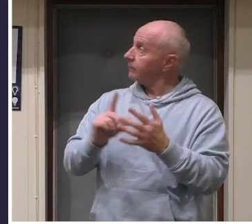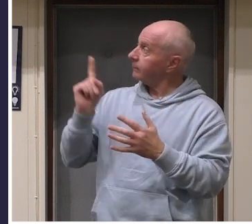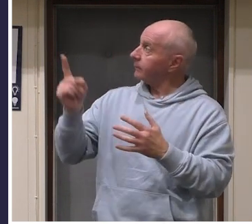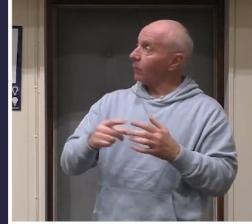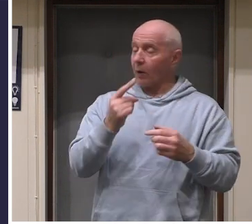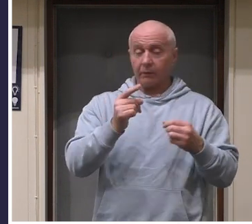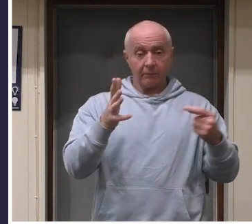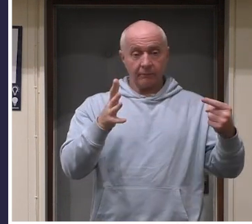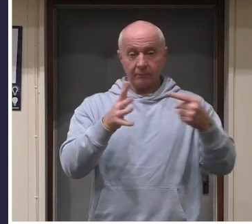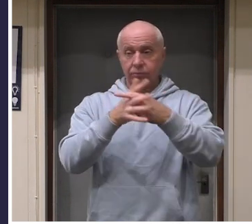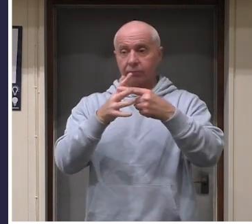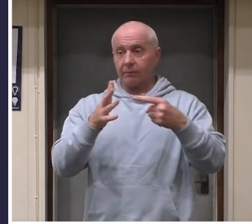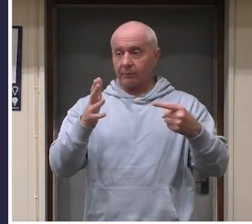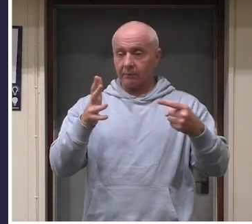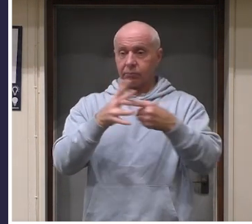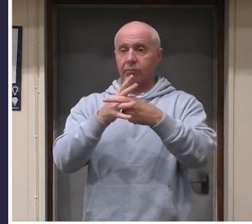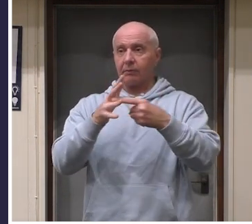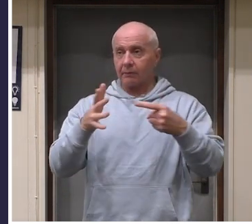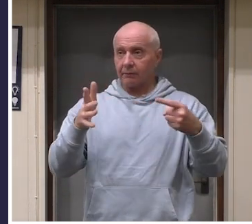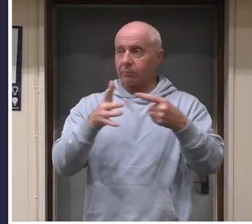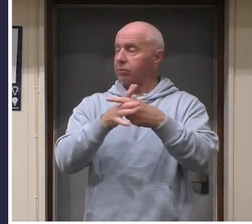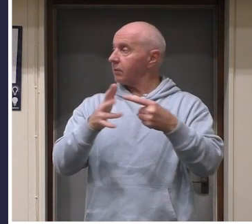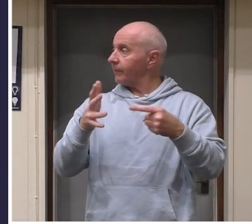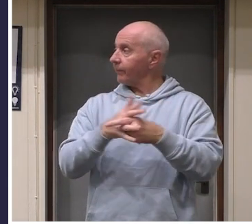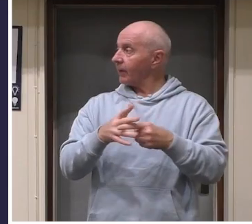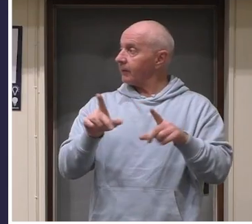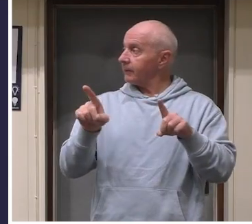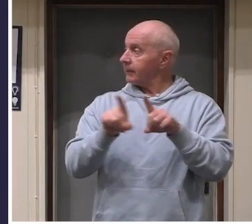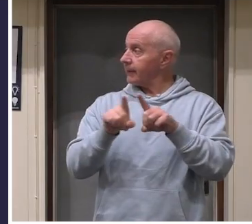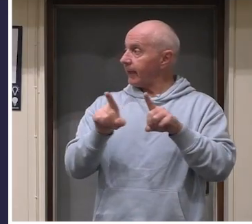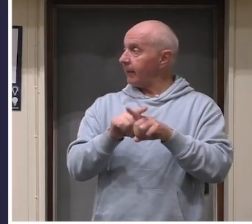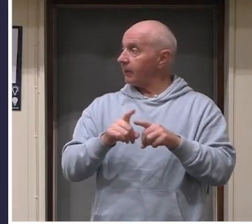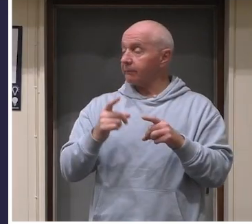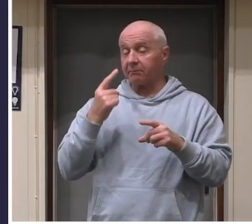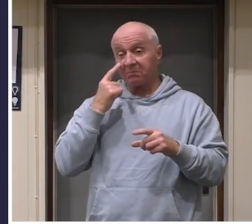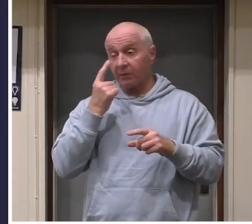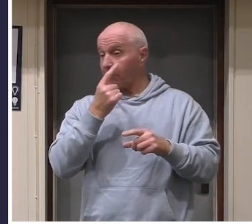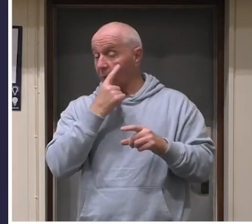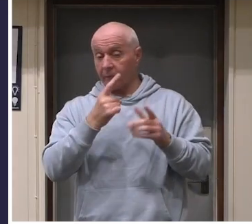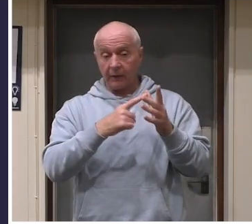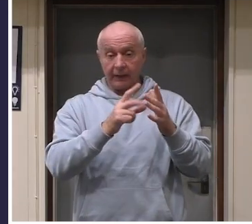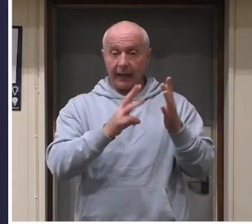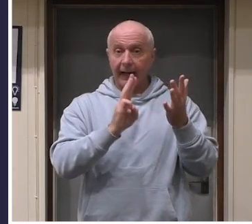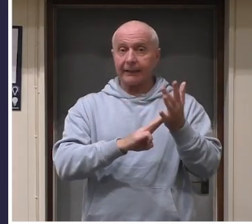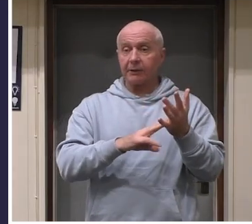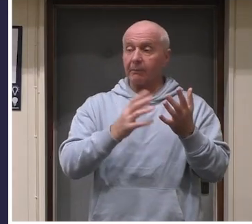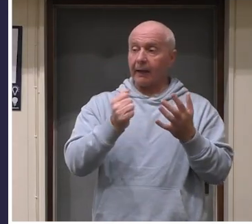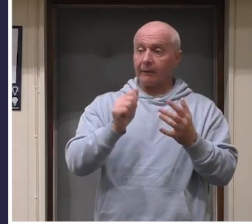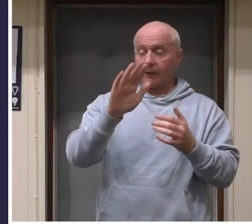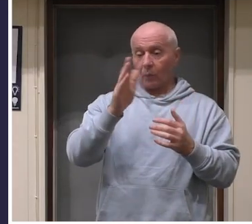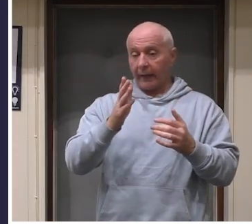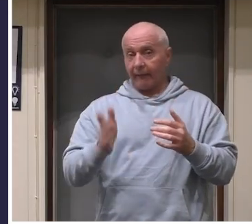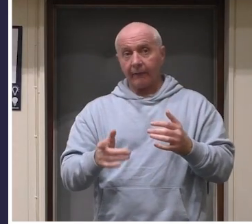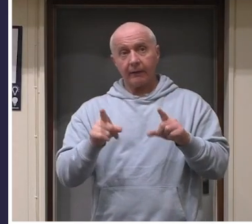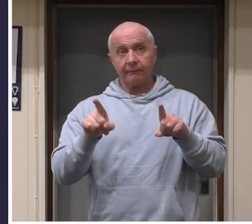sent one at a time. Actually, in this experiment, there were many at a time. But they saw the interference pattern, which proved that atoms exhibit wave-like behavior as